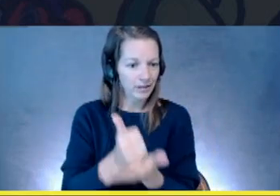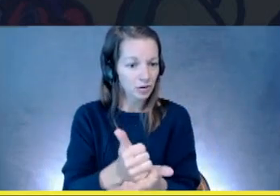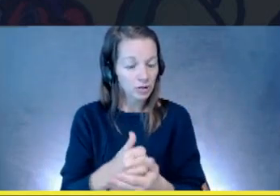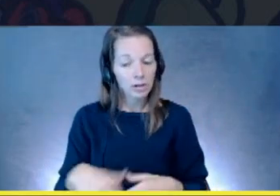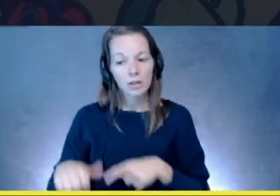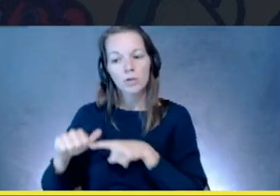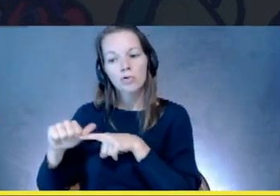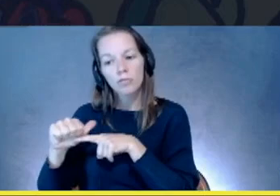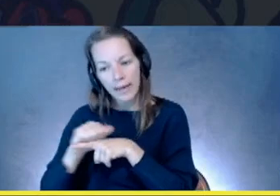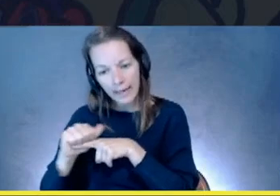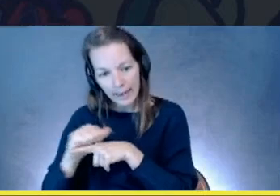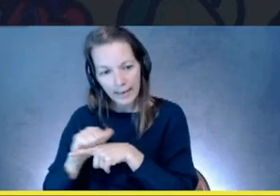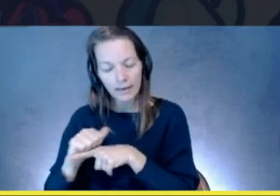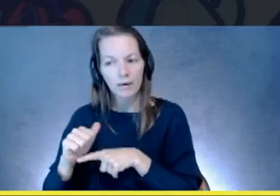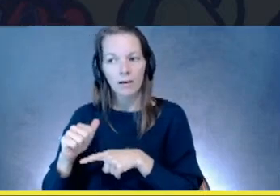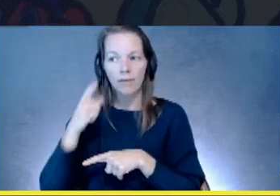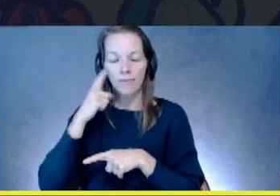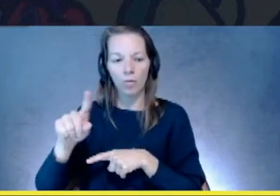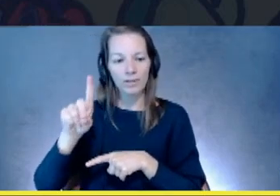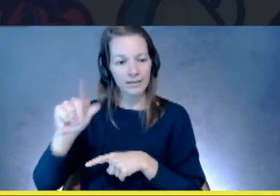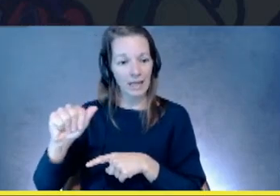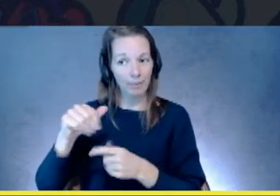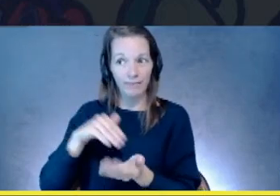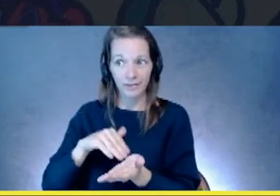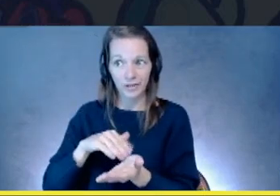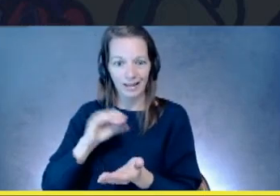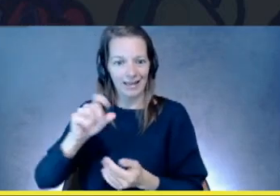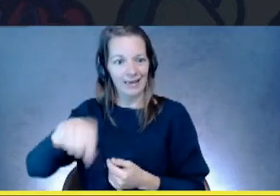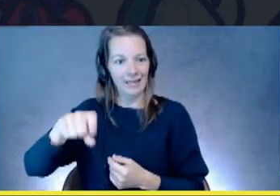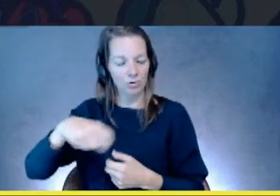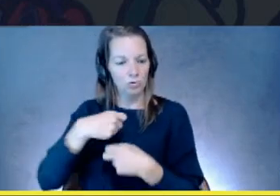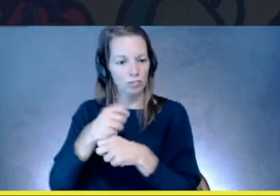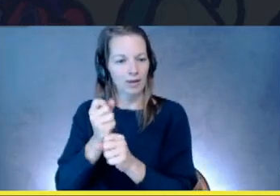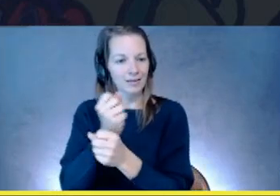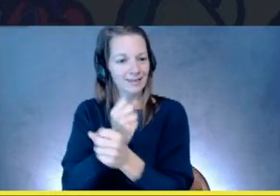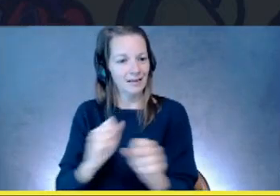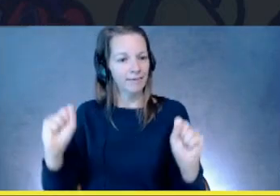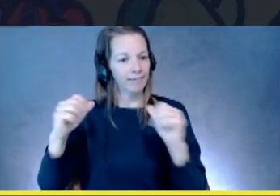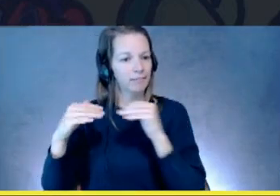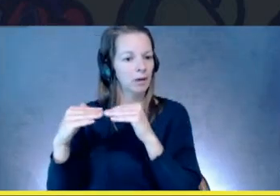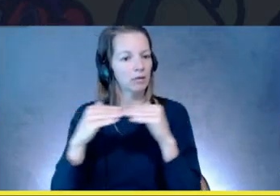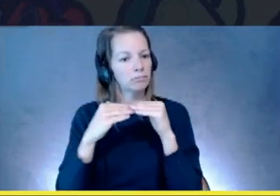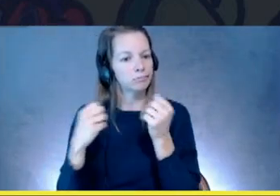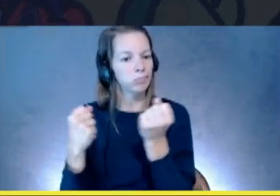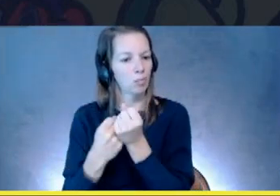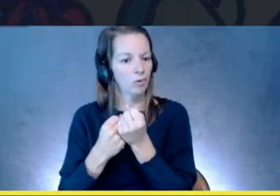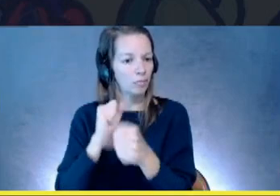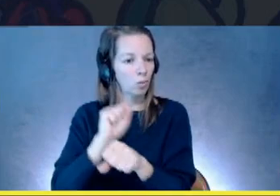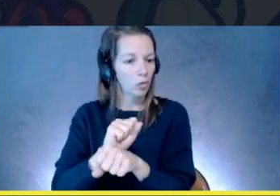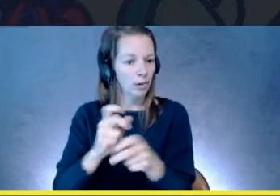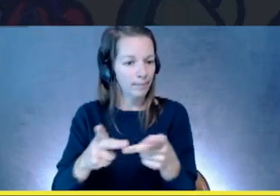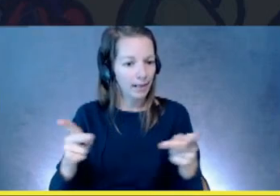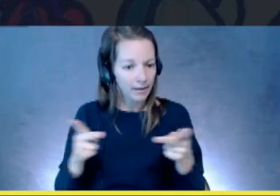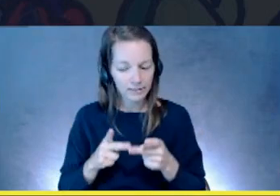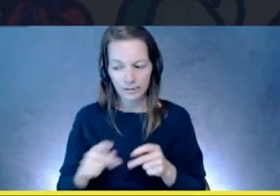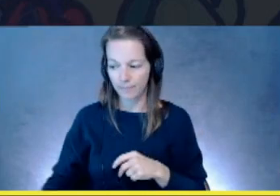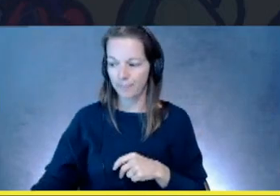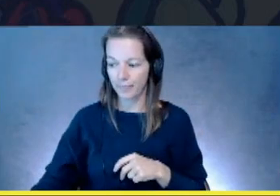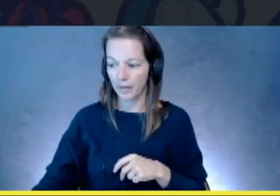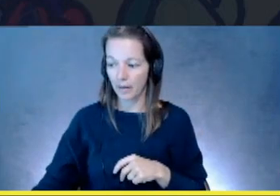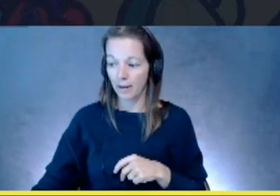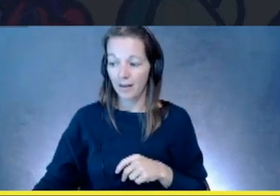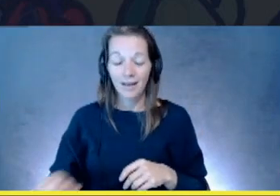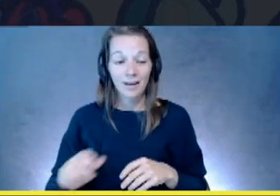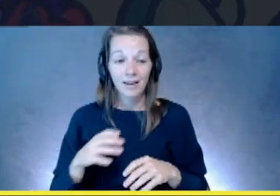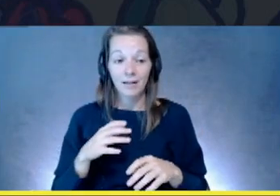of disabled physicians and the need to create a safe, equitable, and supportive workplace. So what can institutions do?